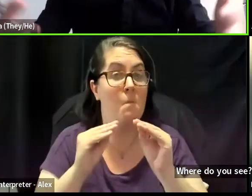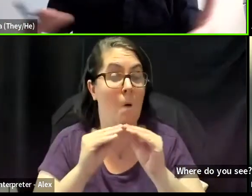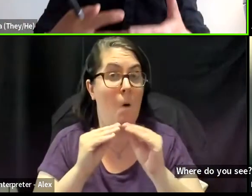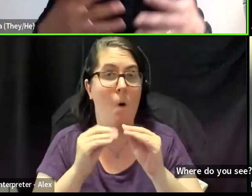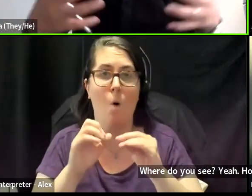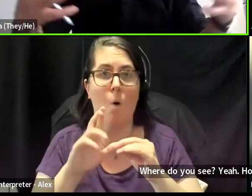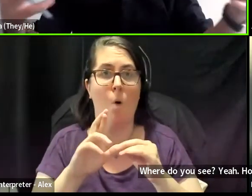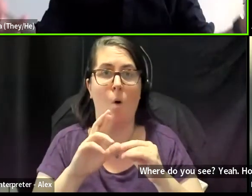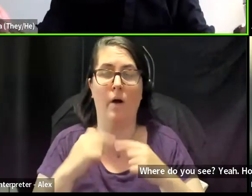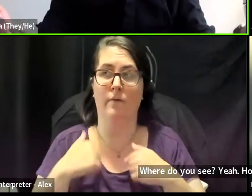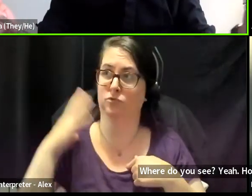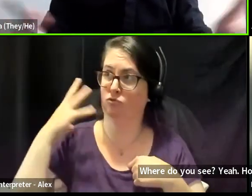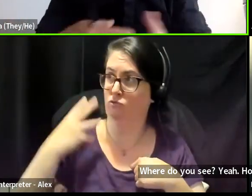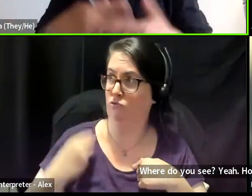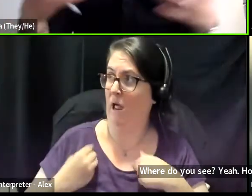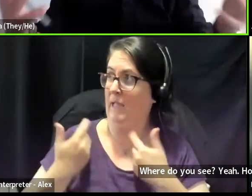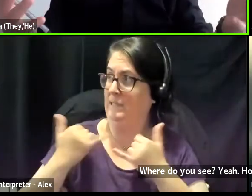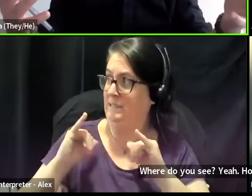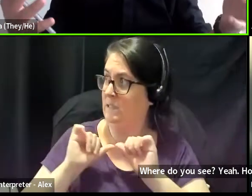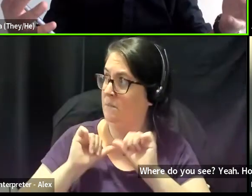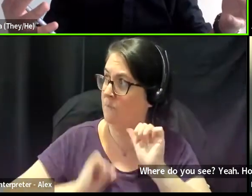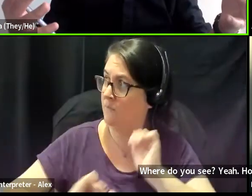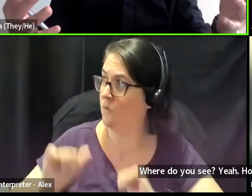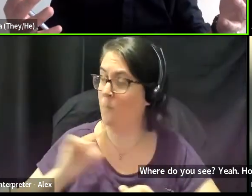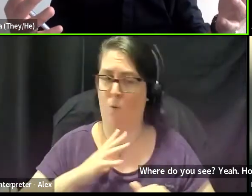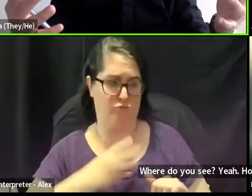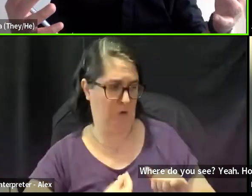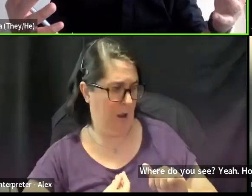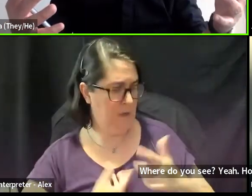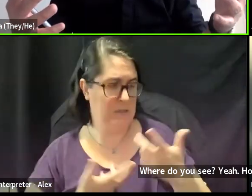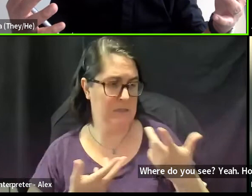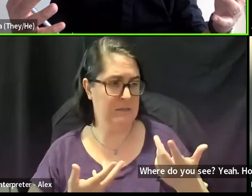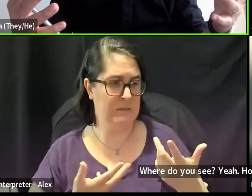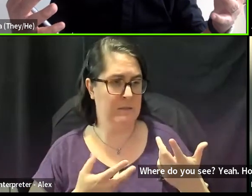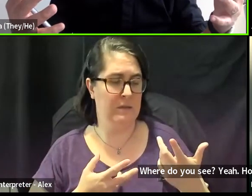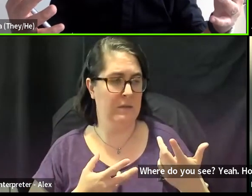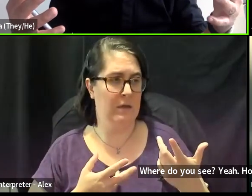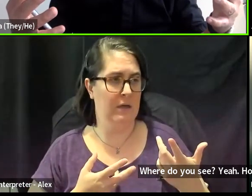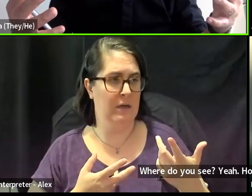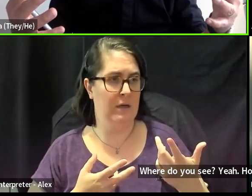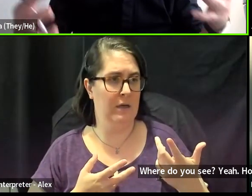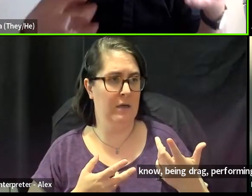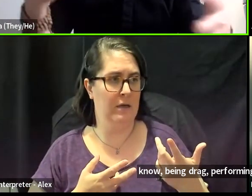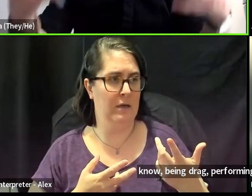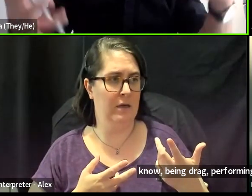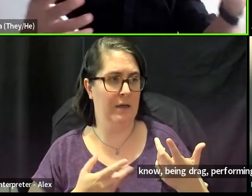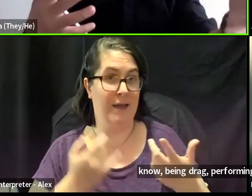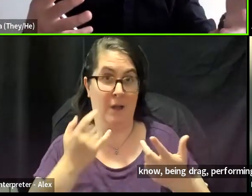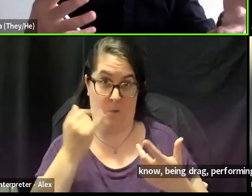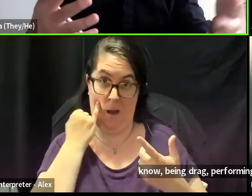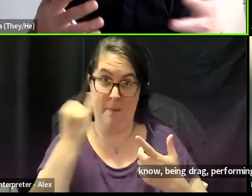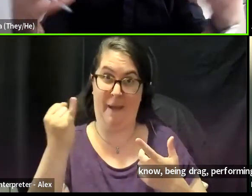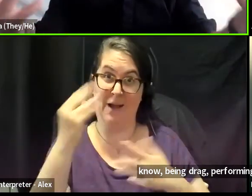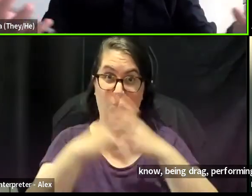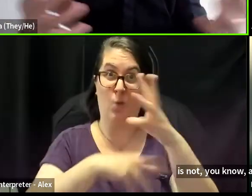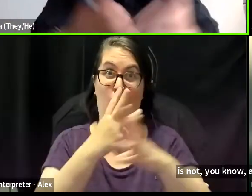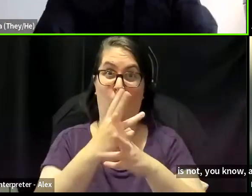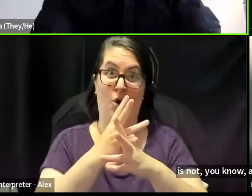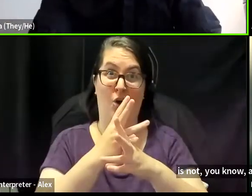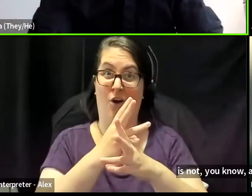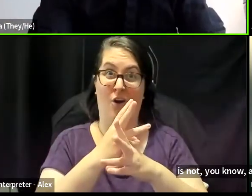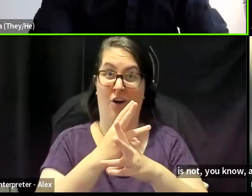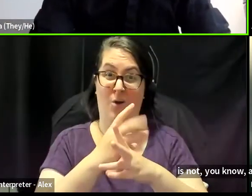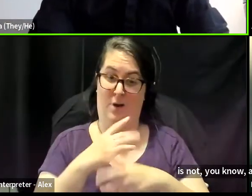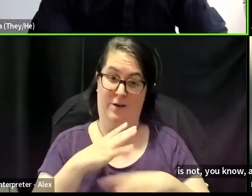being drag, performing in any way, or being trans is not, an issue anymore? How do you see that future? Where do you see